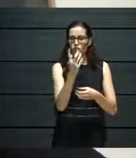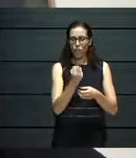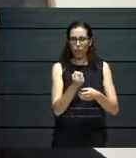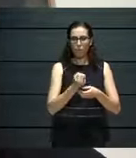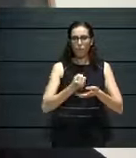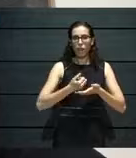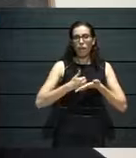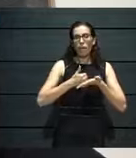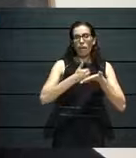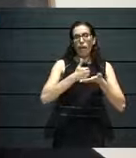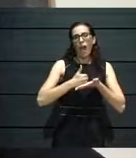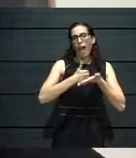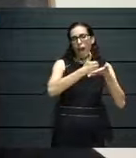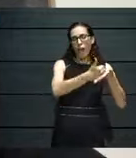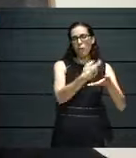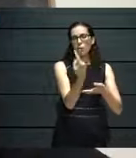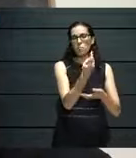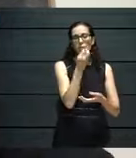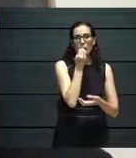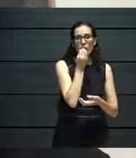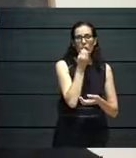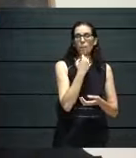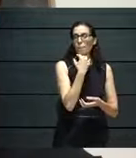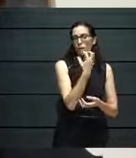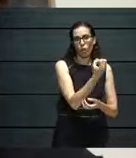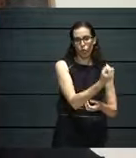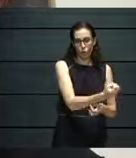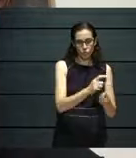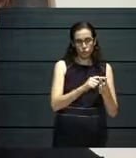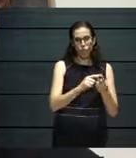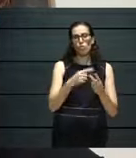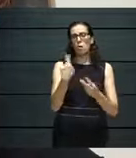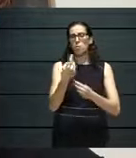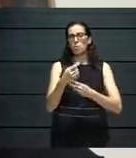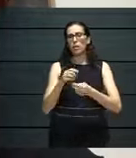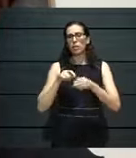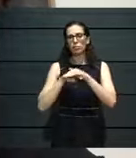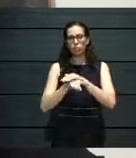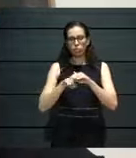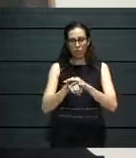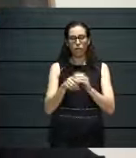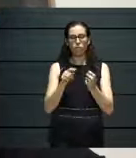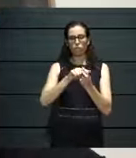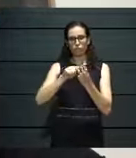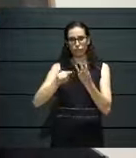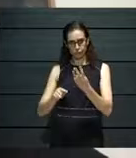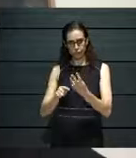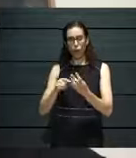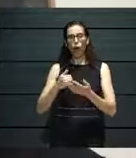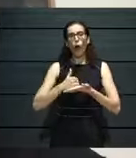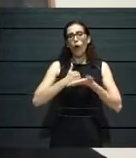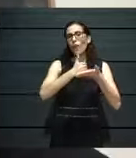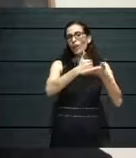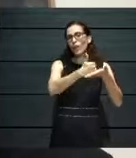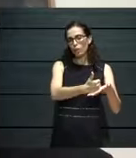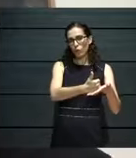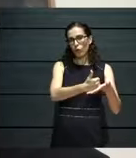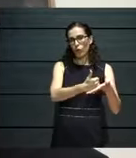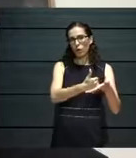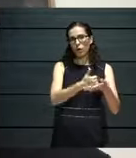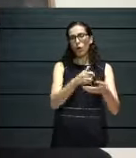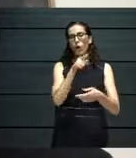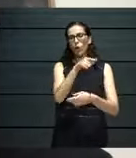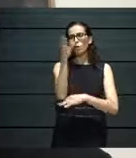Blue Door English, and Microfinance. And we are encouraging people to purchase these flags, to fly them on their